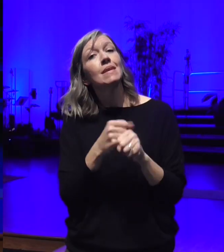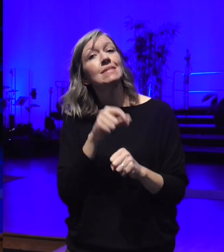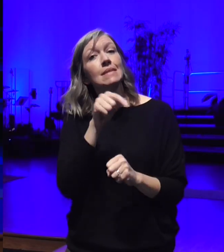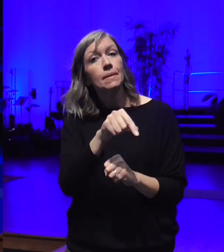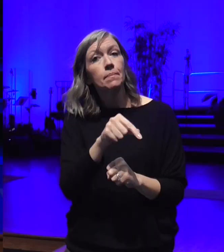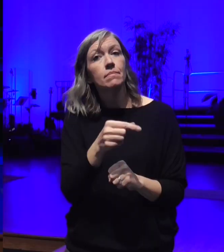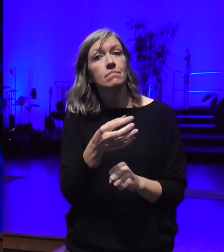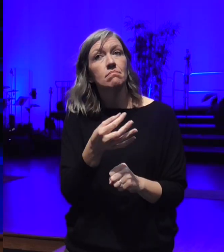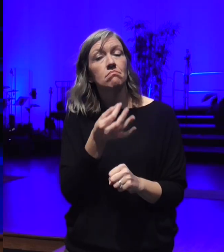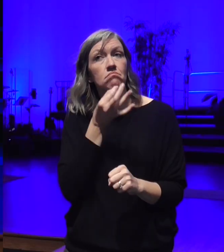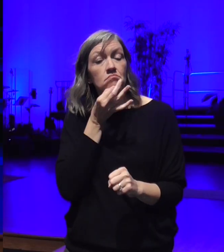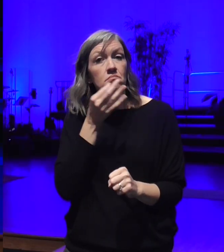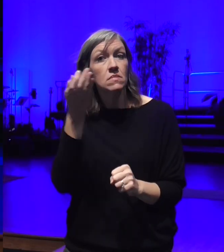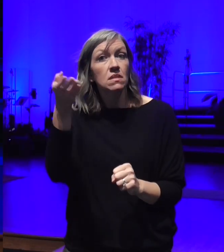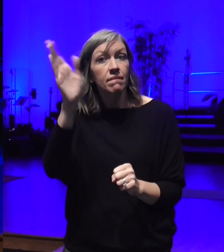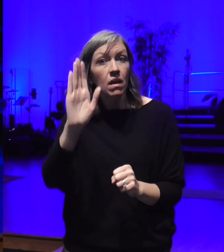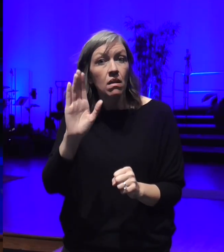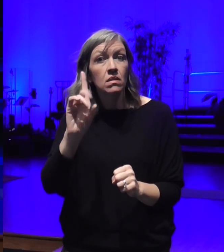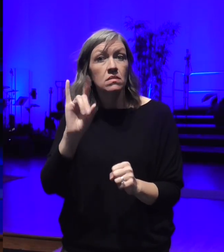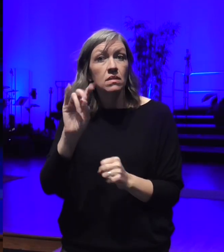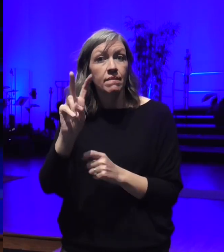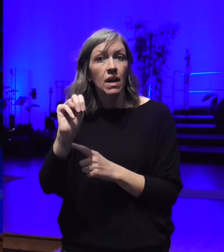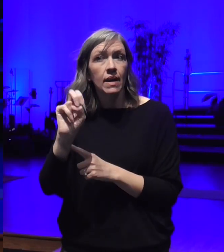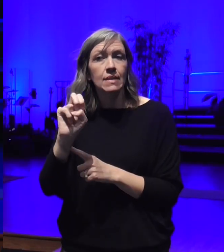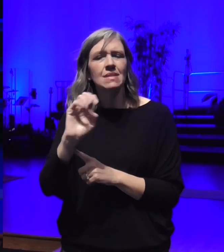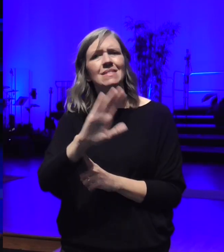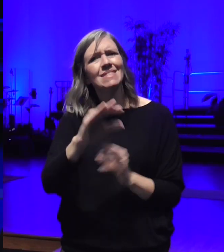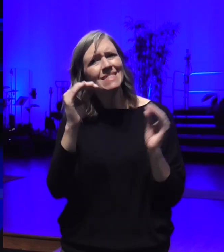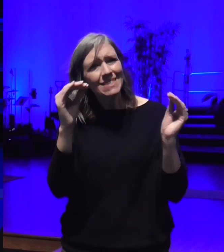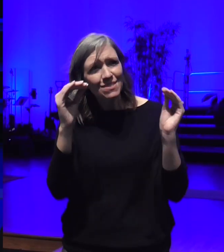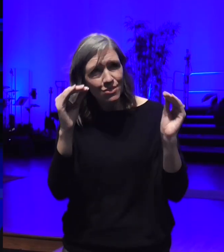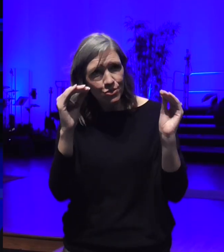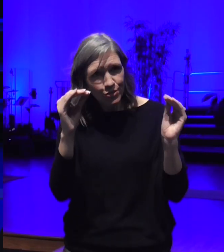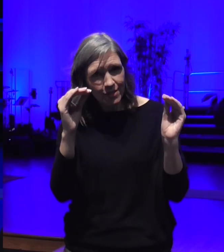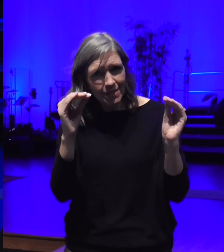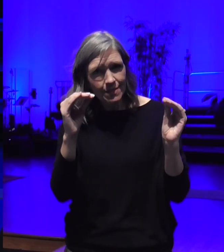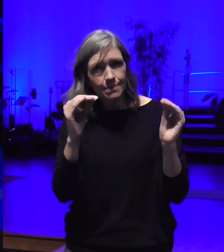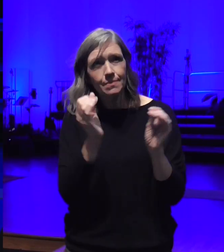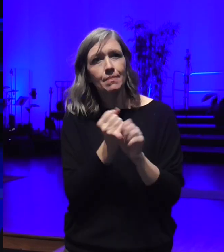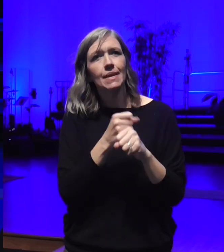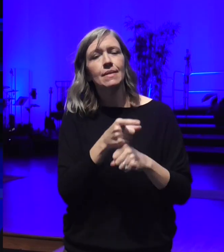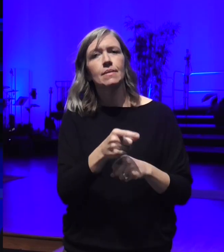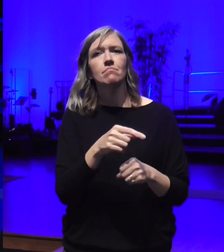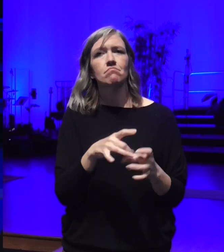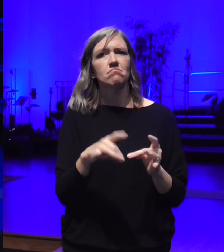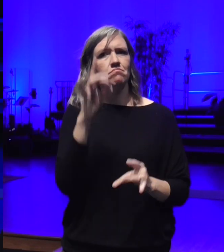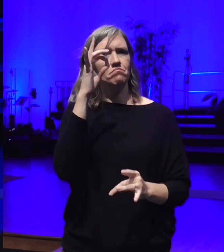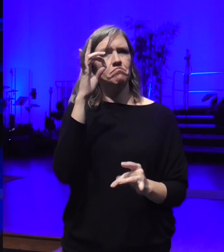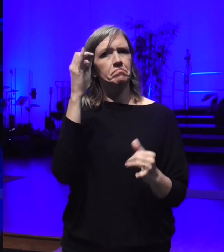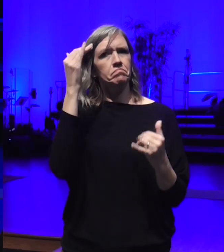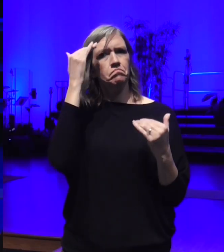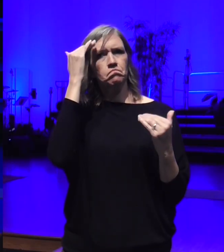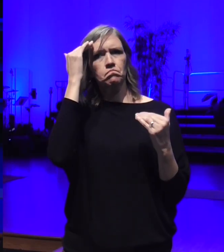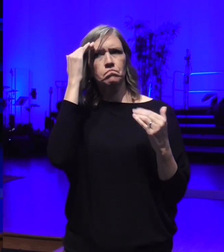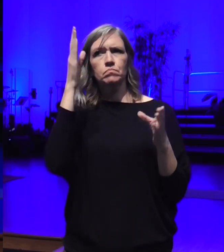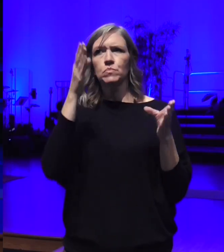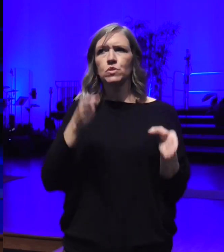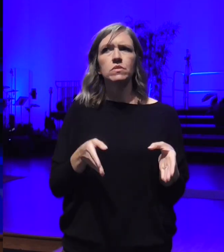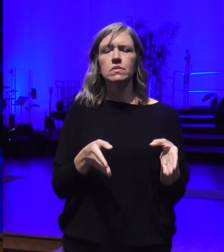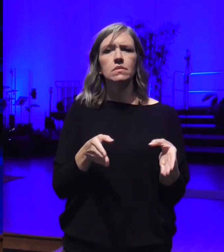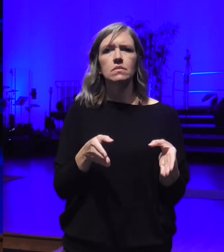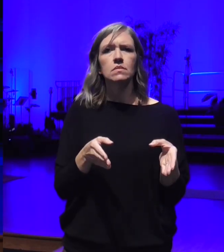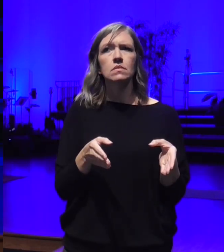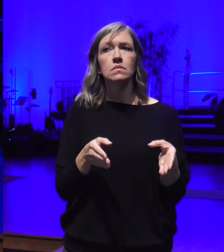is his teaching. That's what made him a spiritually realized person. But that doesn't mean there's